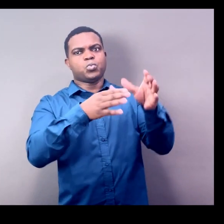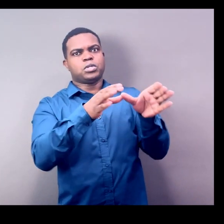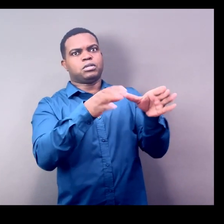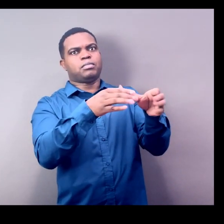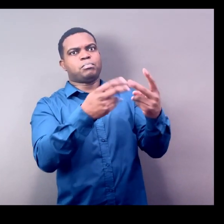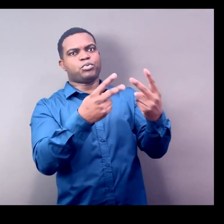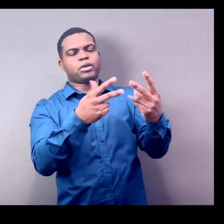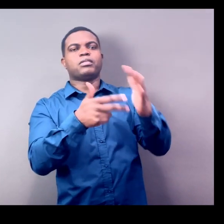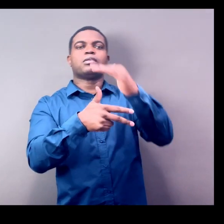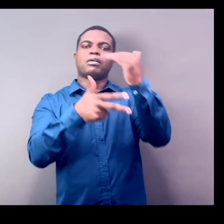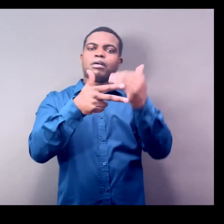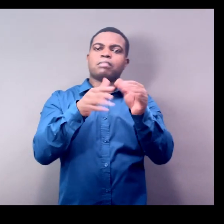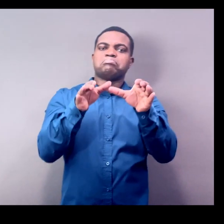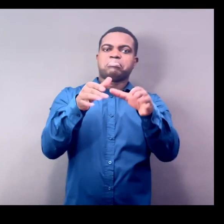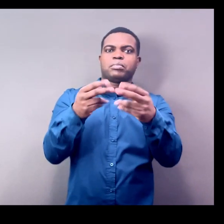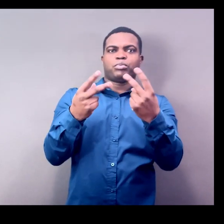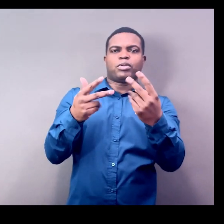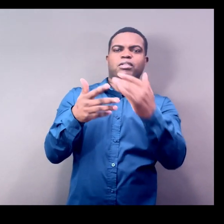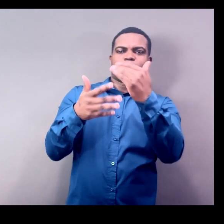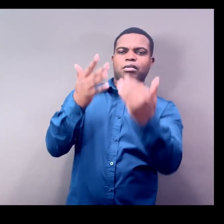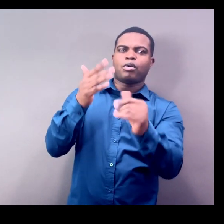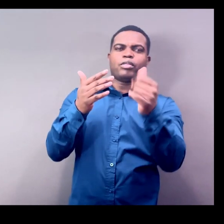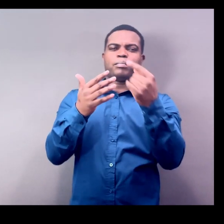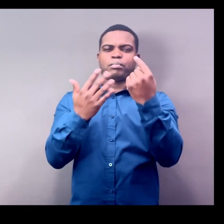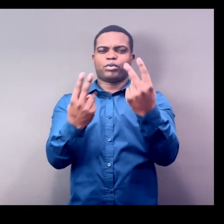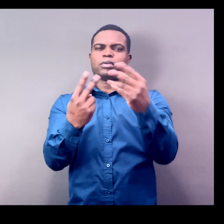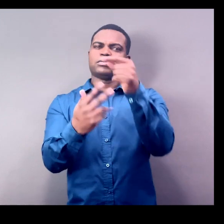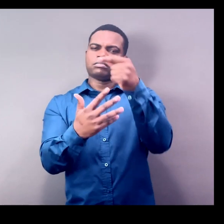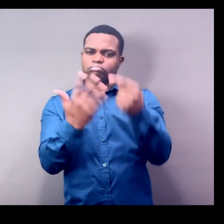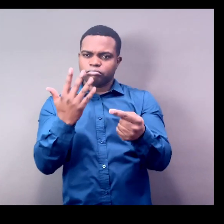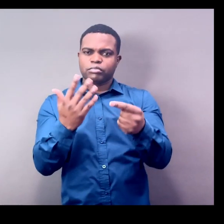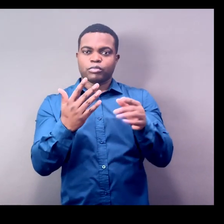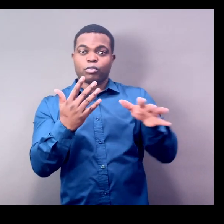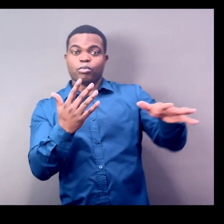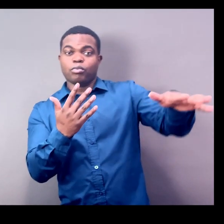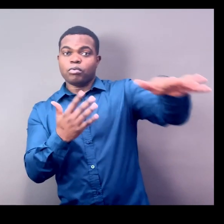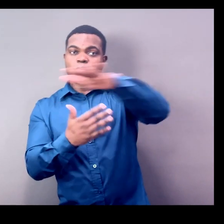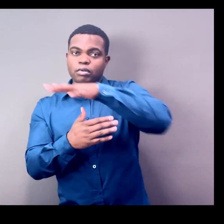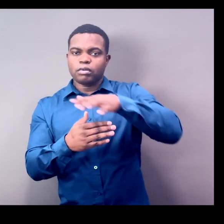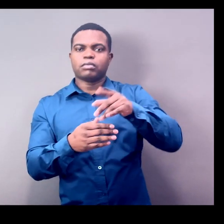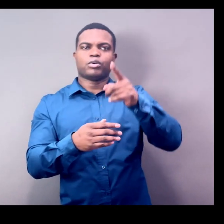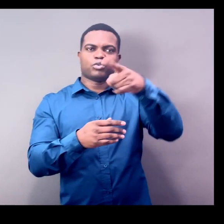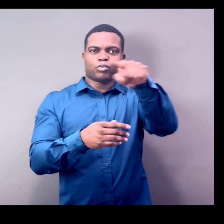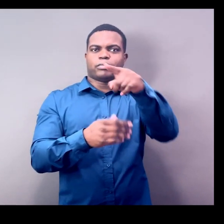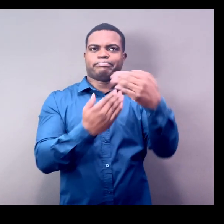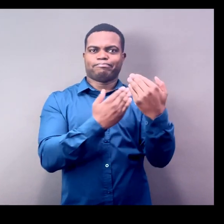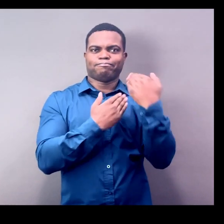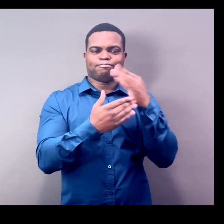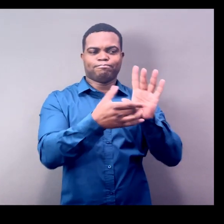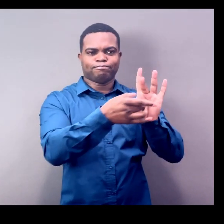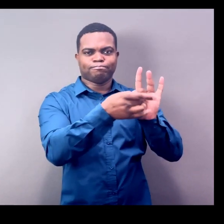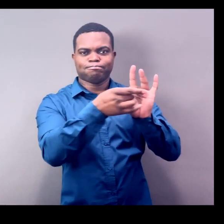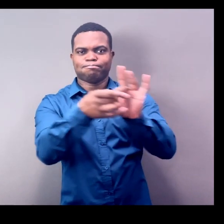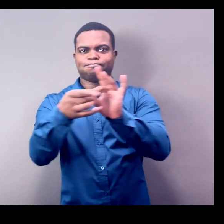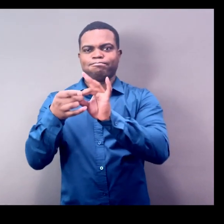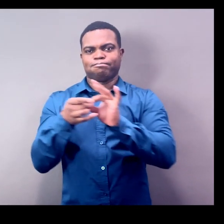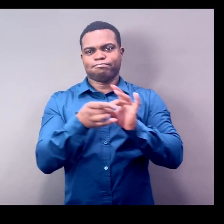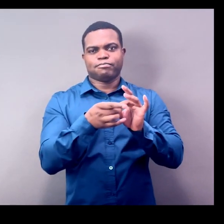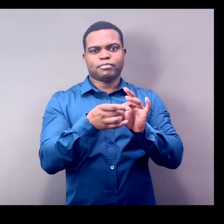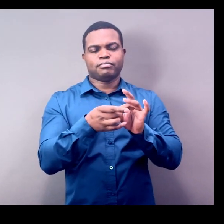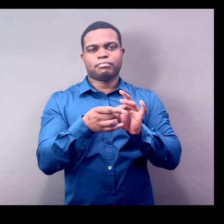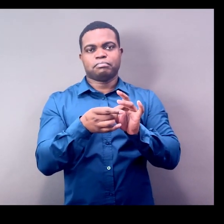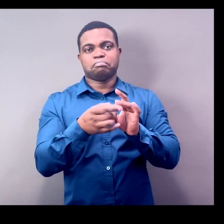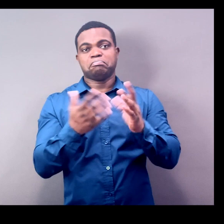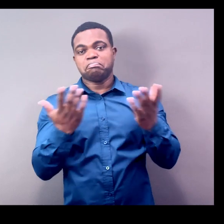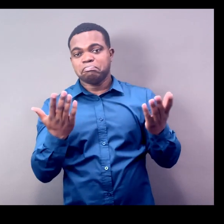secondary stakeholders, and the key stakeholders. All these form the people you are going to be relating with during